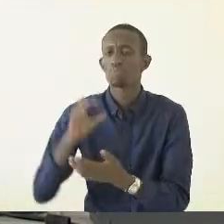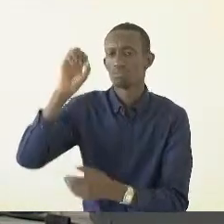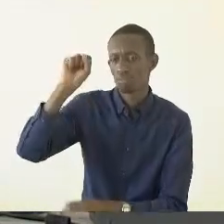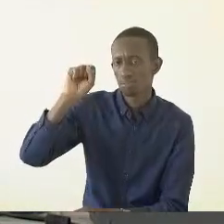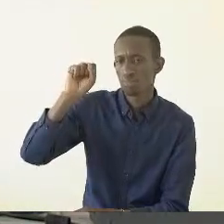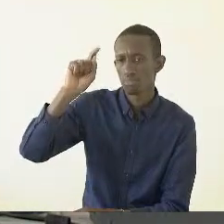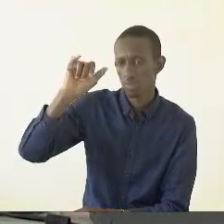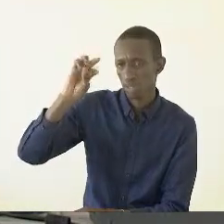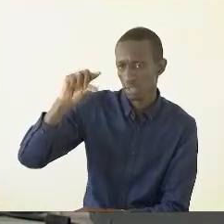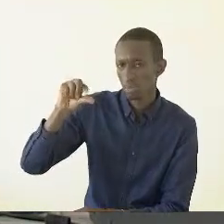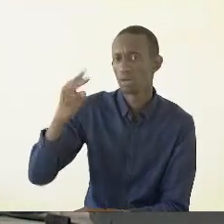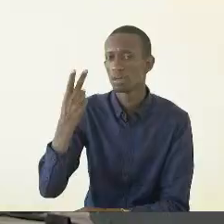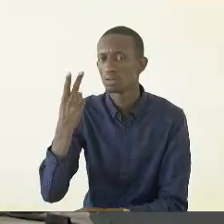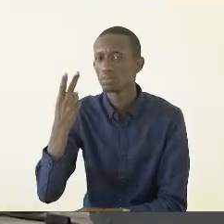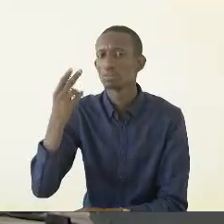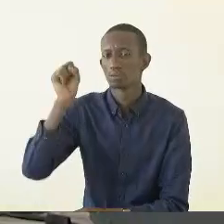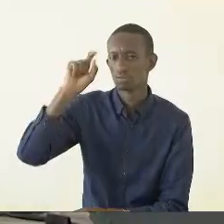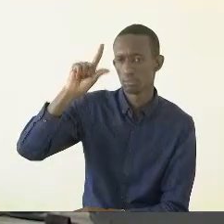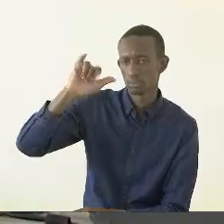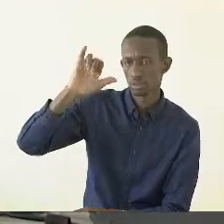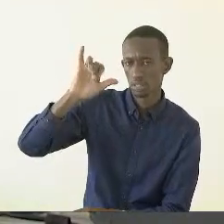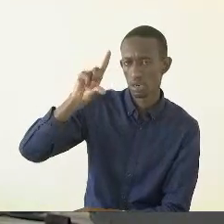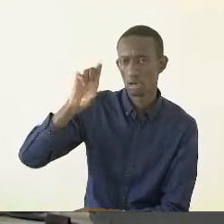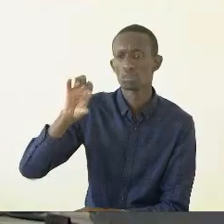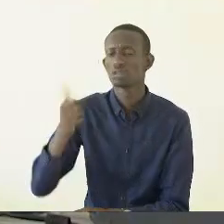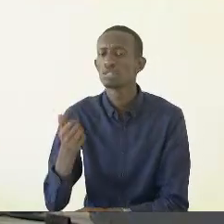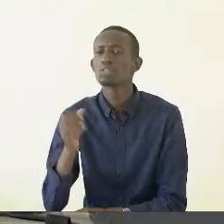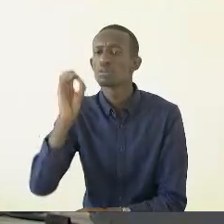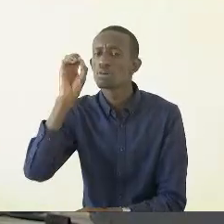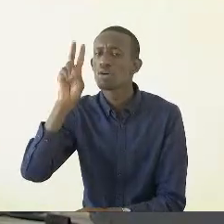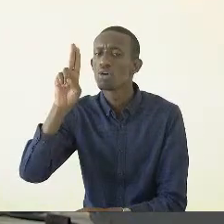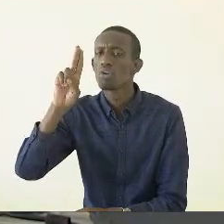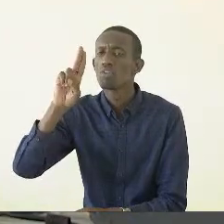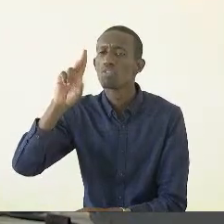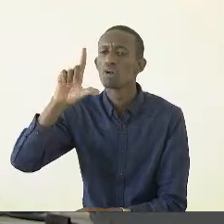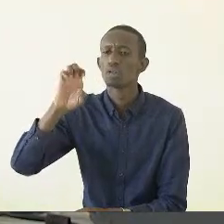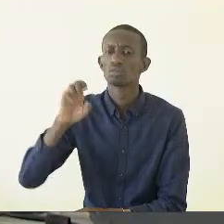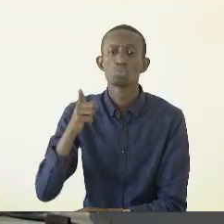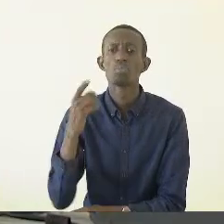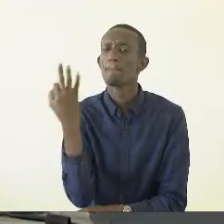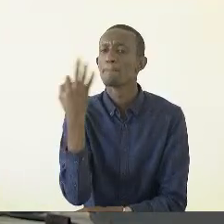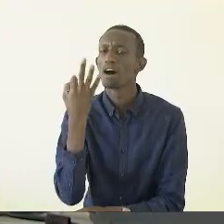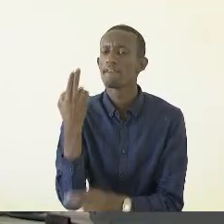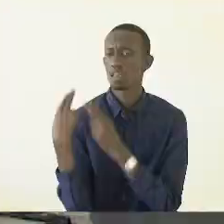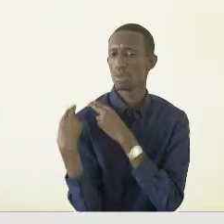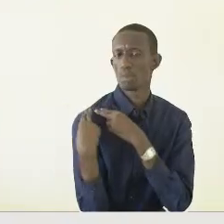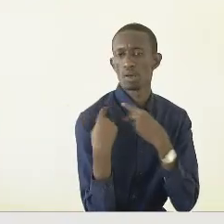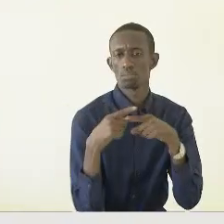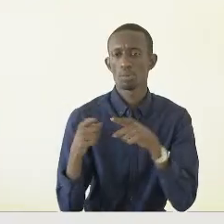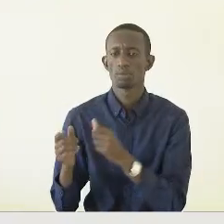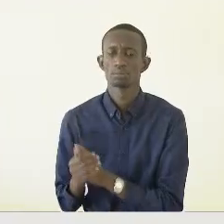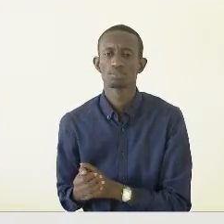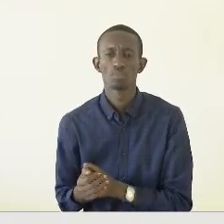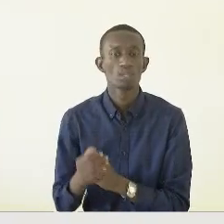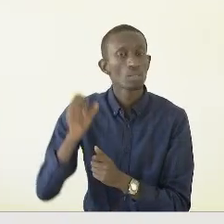stigma, style, and ovary. And those parts perform different functions.